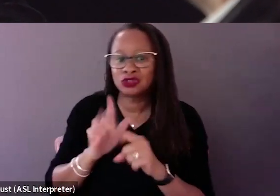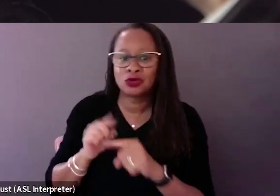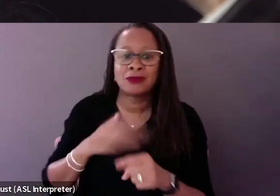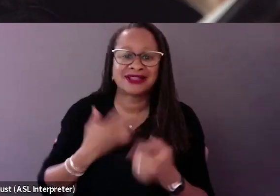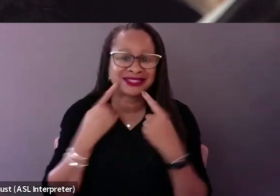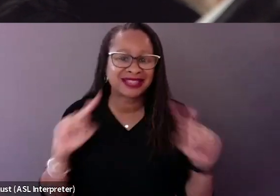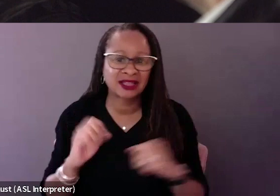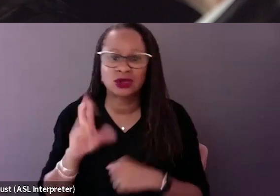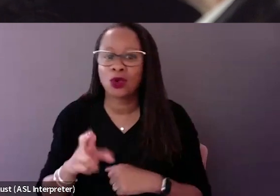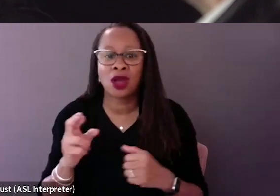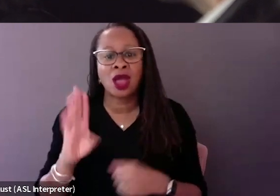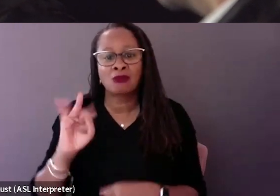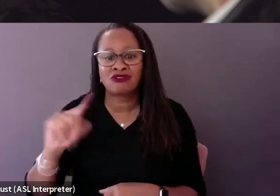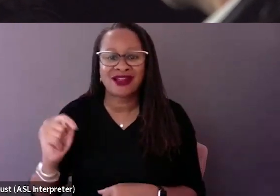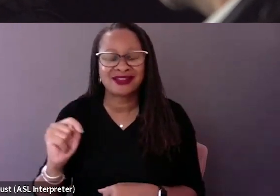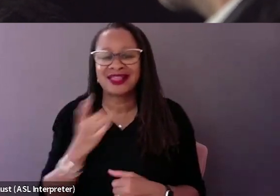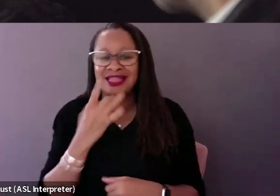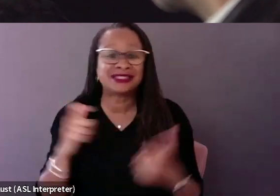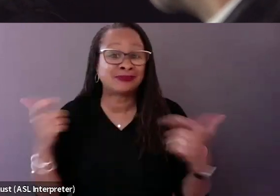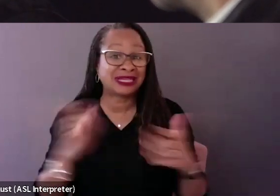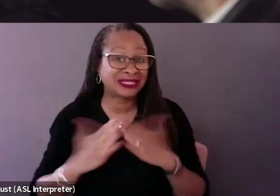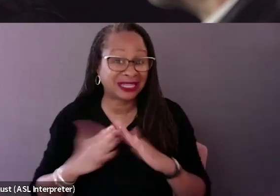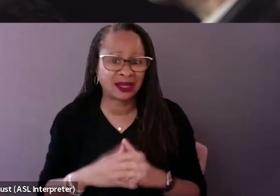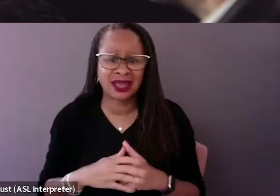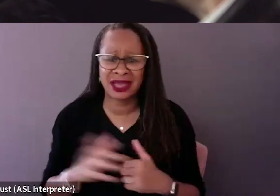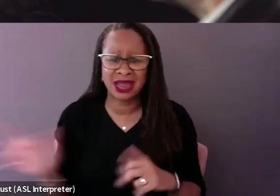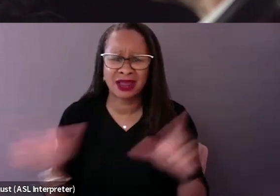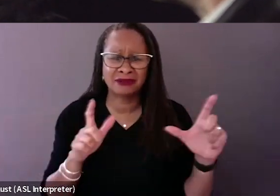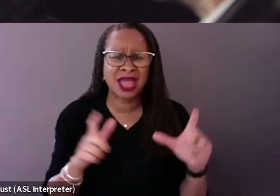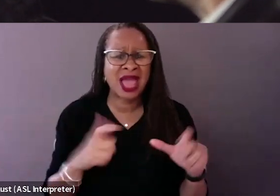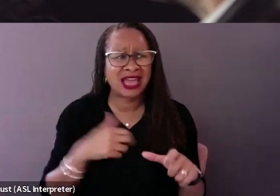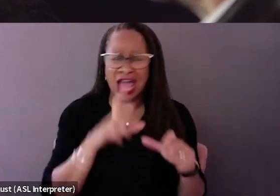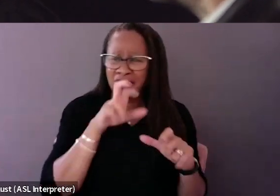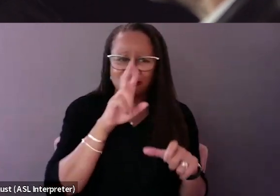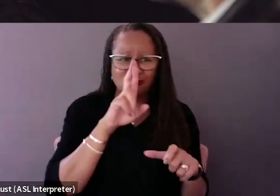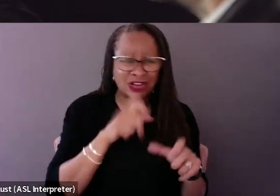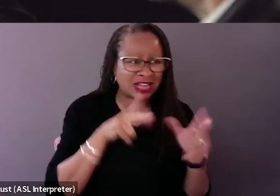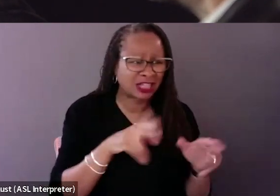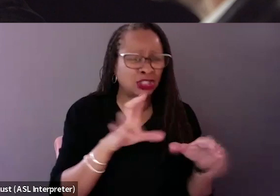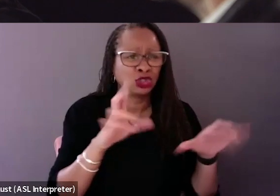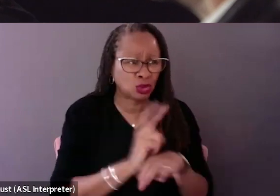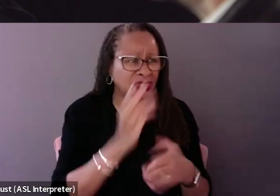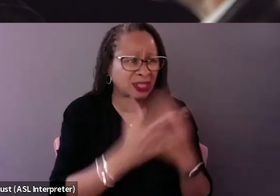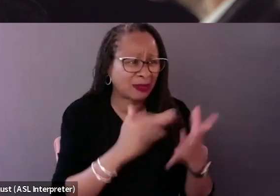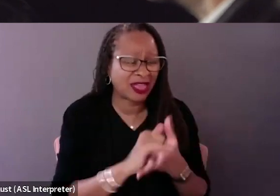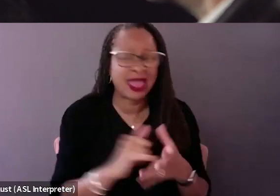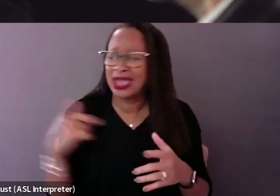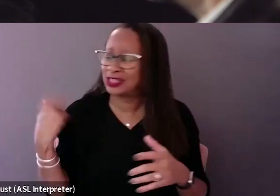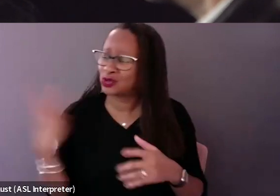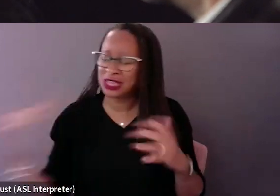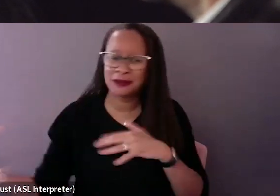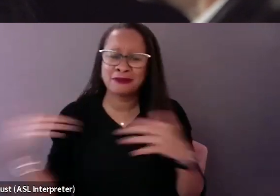City, and I go, what do you? And then I would recut it and use some of that, and so it was this battle between how do you